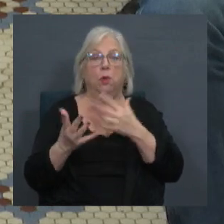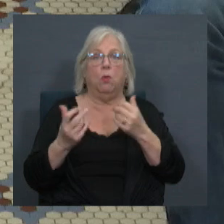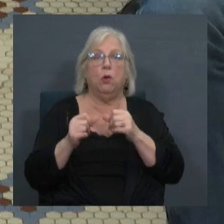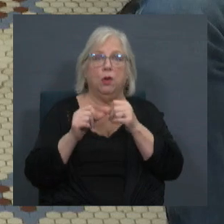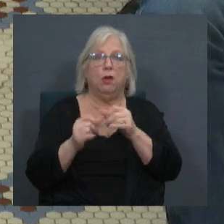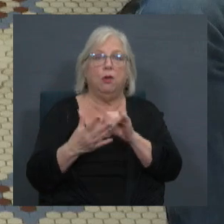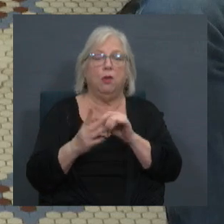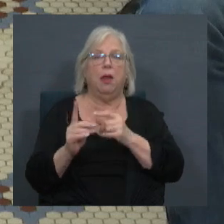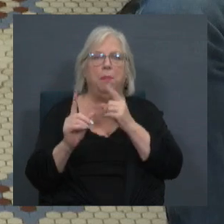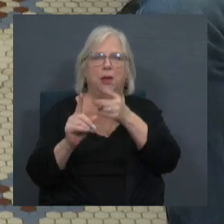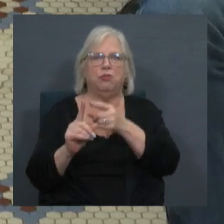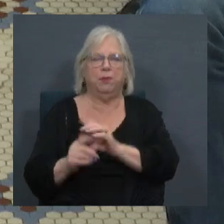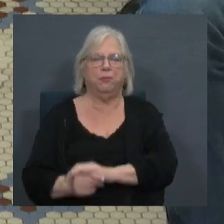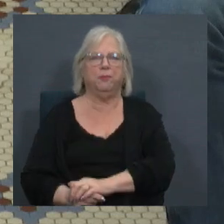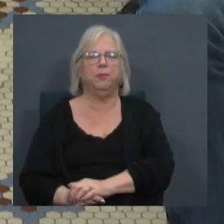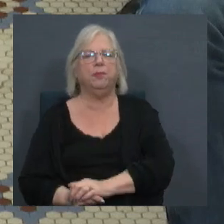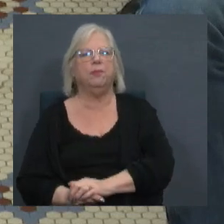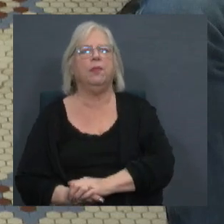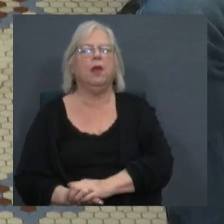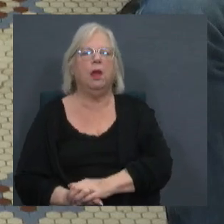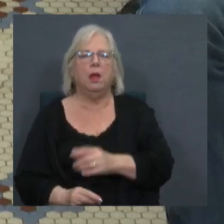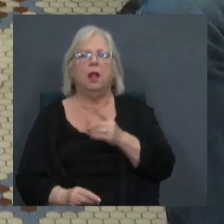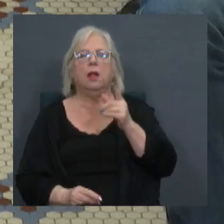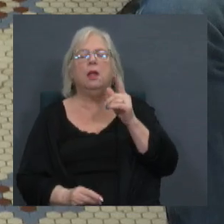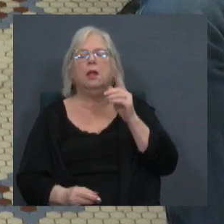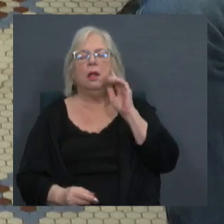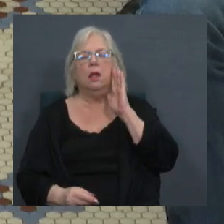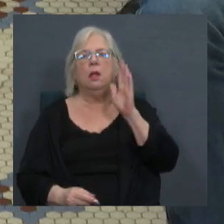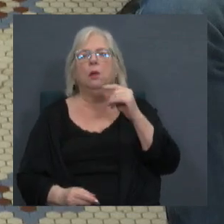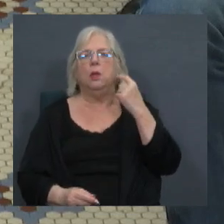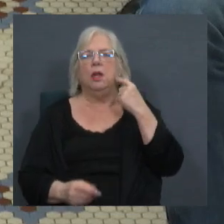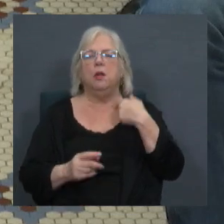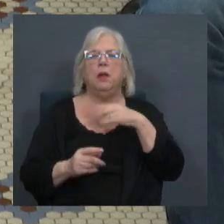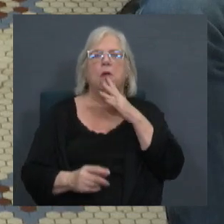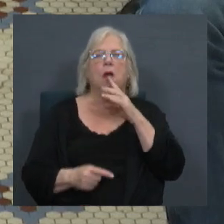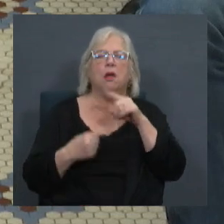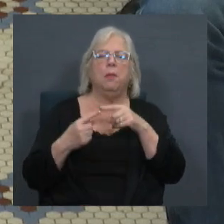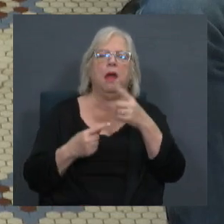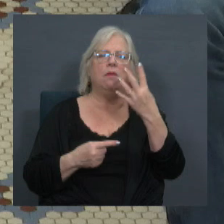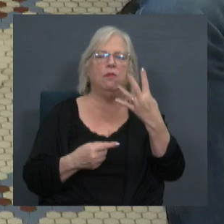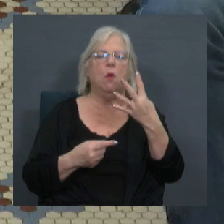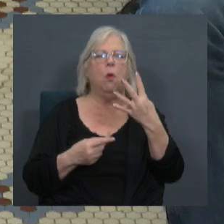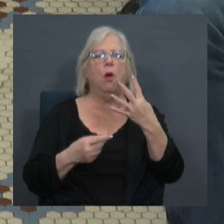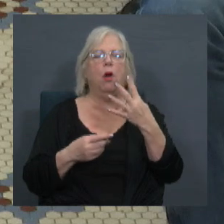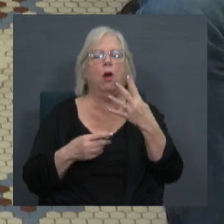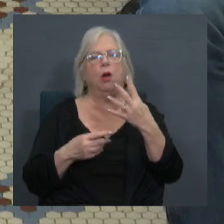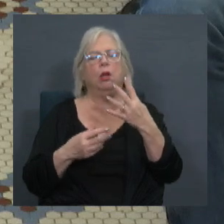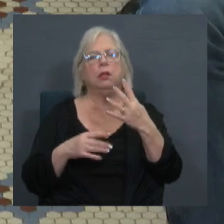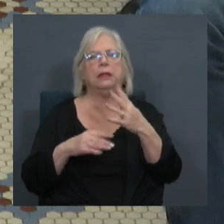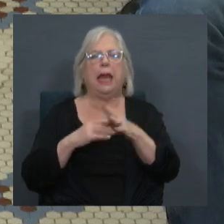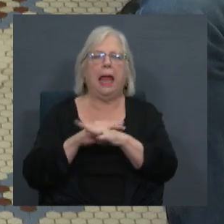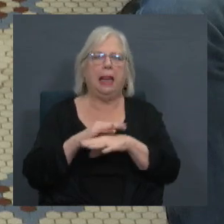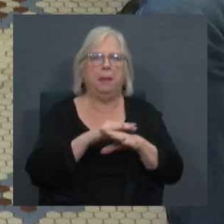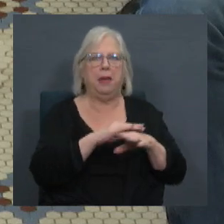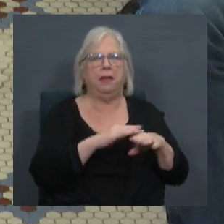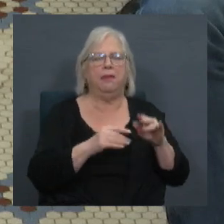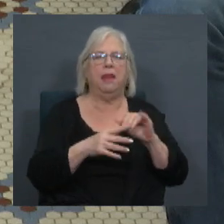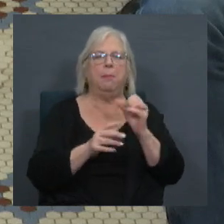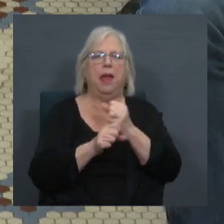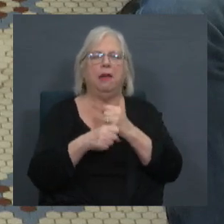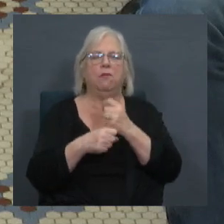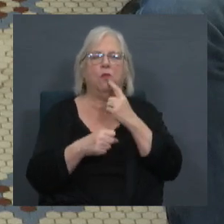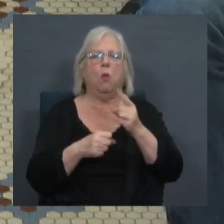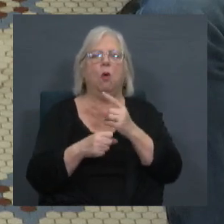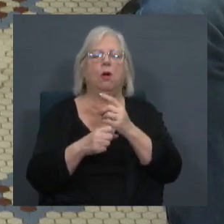Over the course of time, you will hear me talk about 4 elements that are kind of the foundational piece of, in my opinion, a safe airport. And they